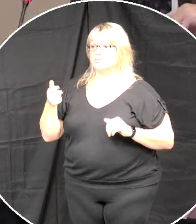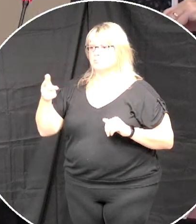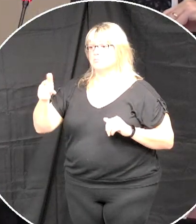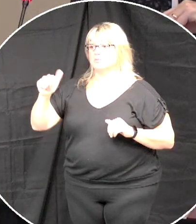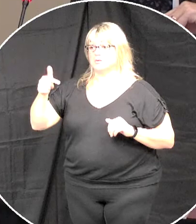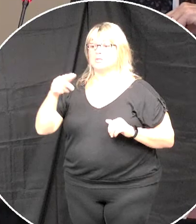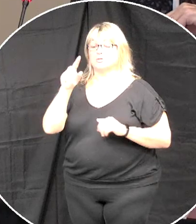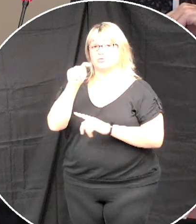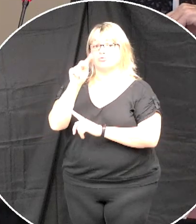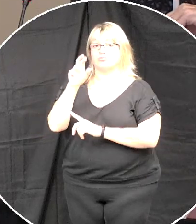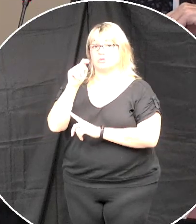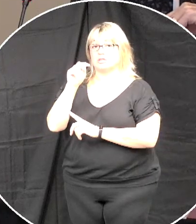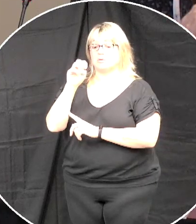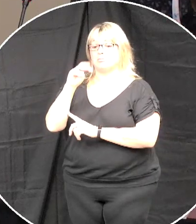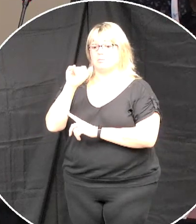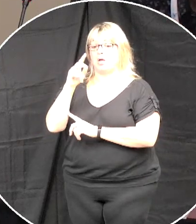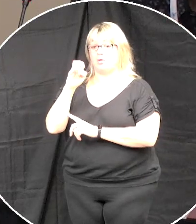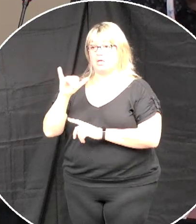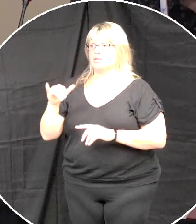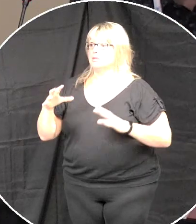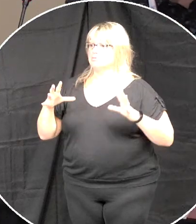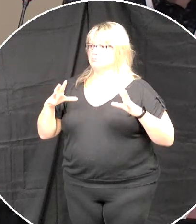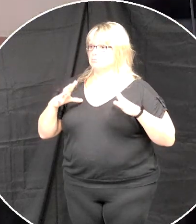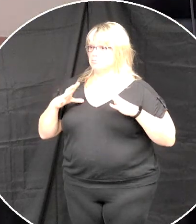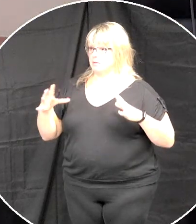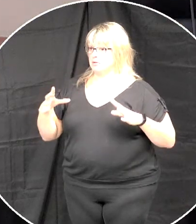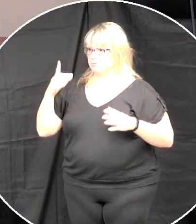Seconded, Trustee Mahoney. Thank you. All in favor?